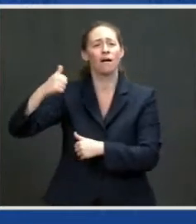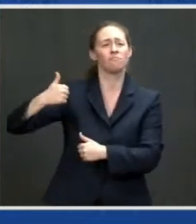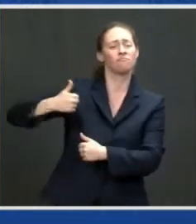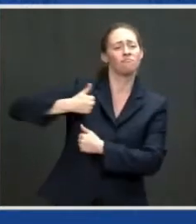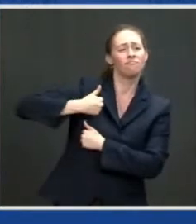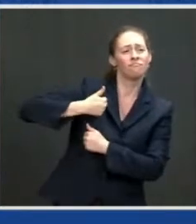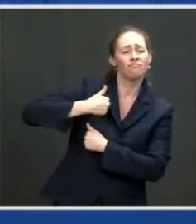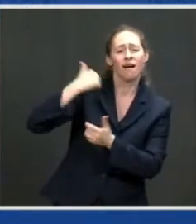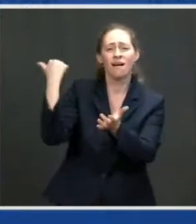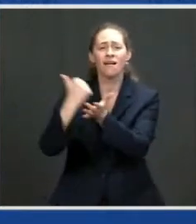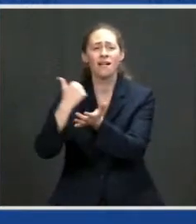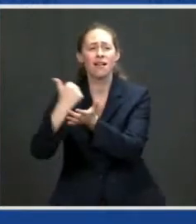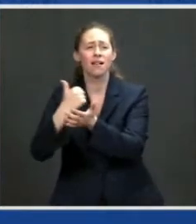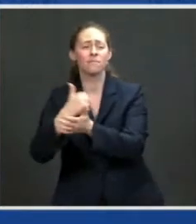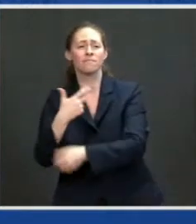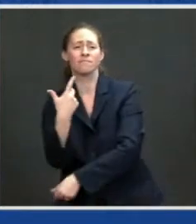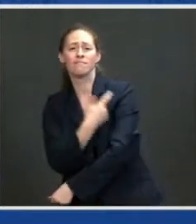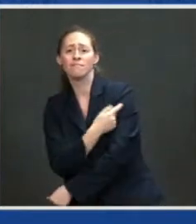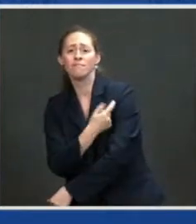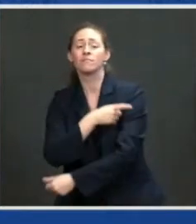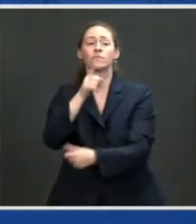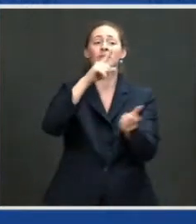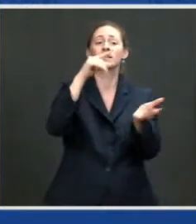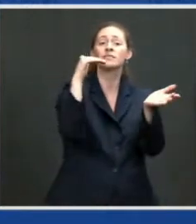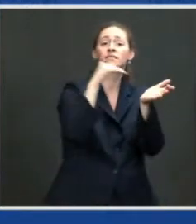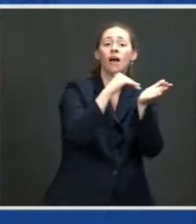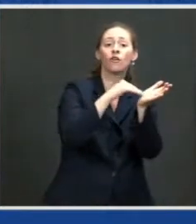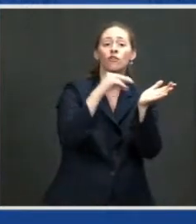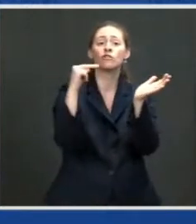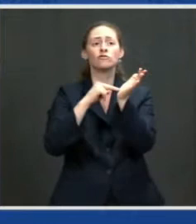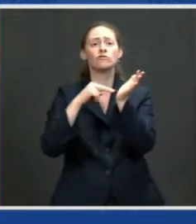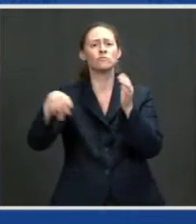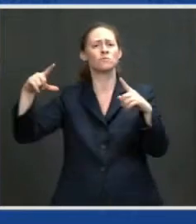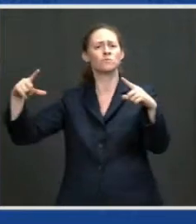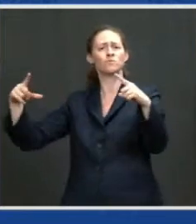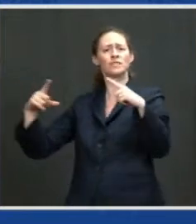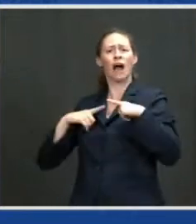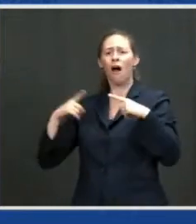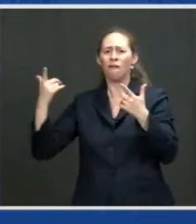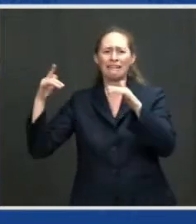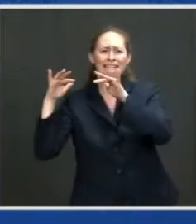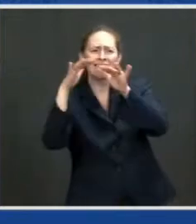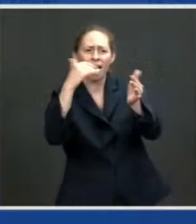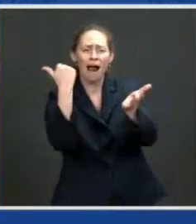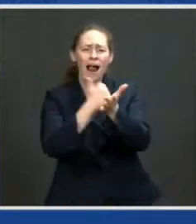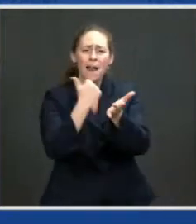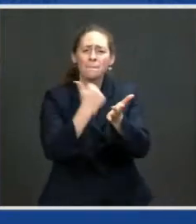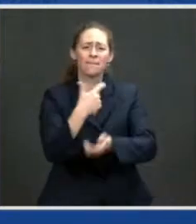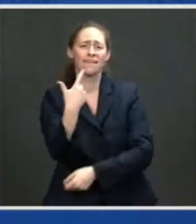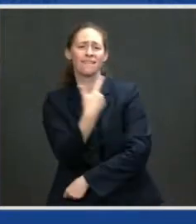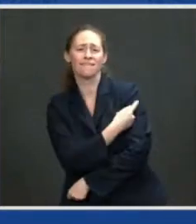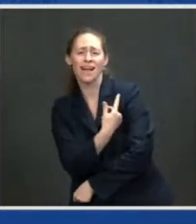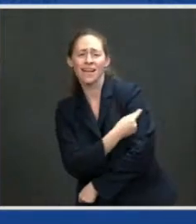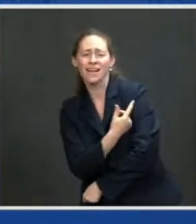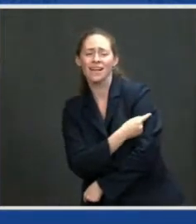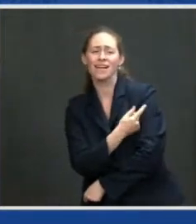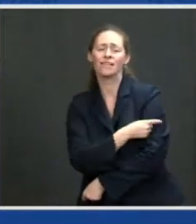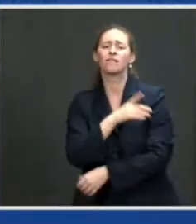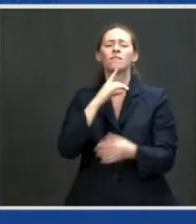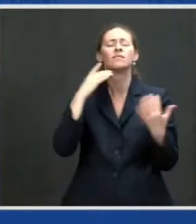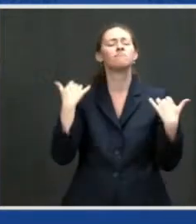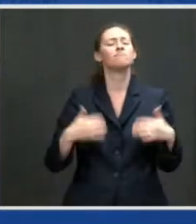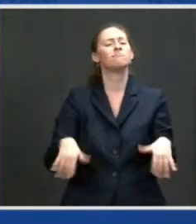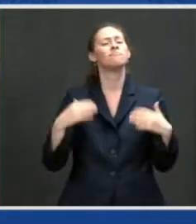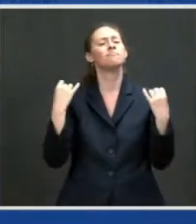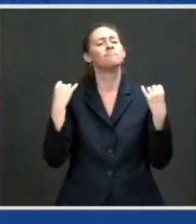and got retired docs and nurses to come out of retirement. Got thousands and thousands of